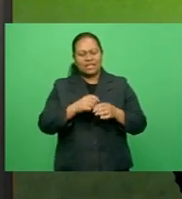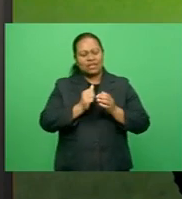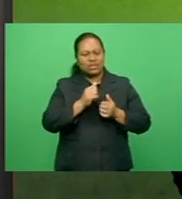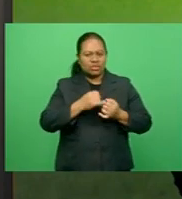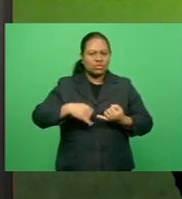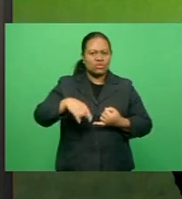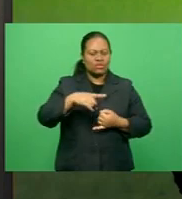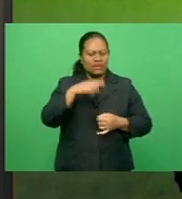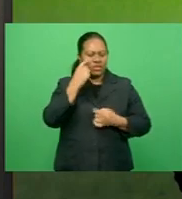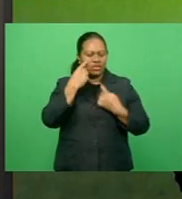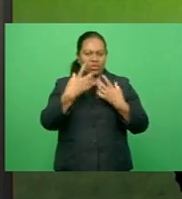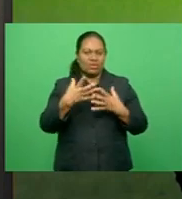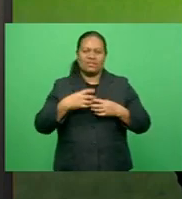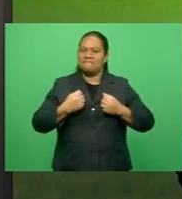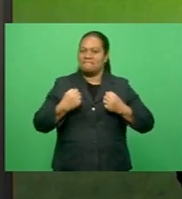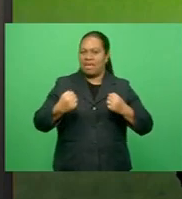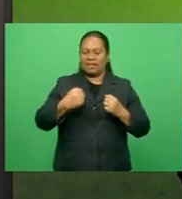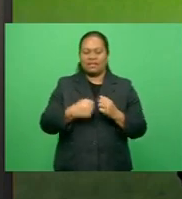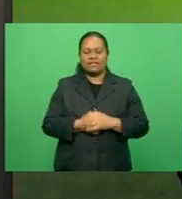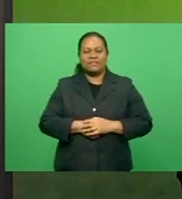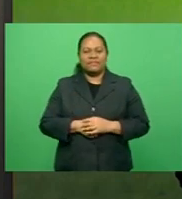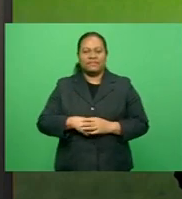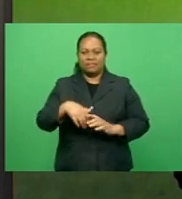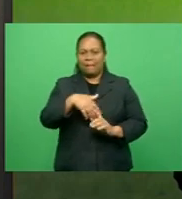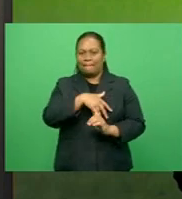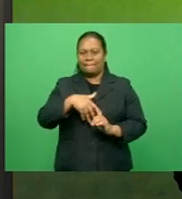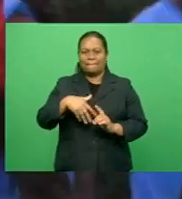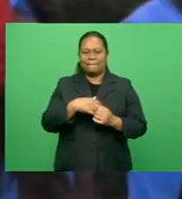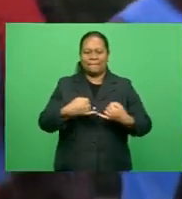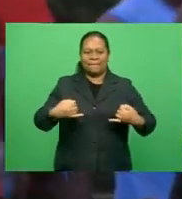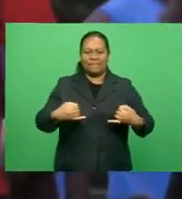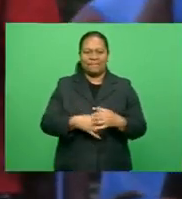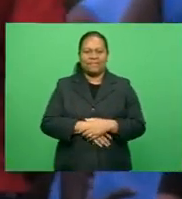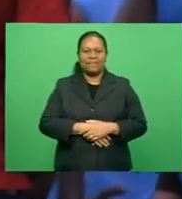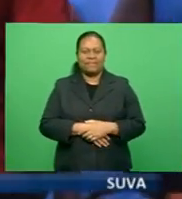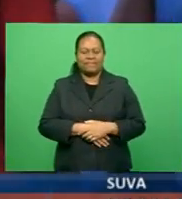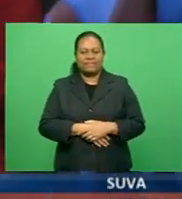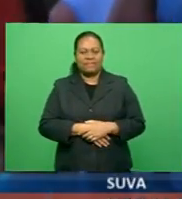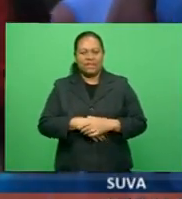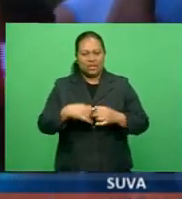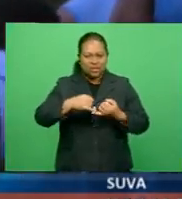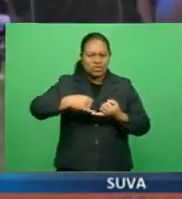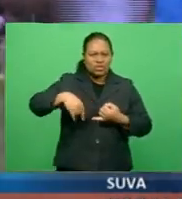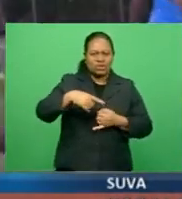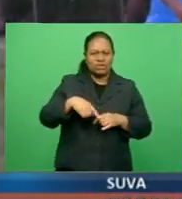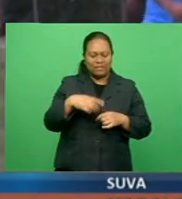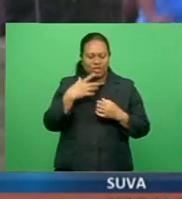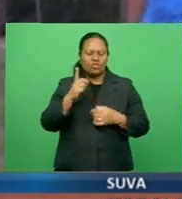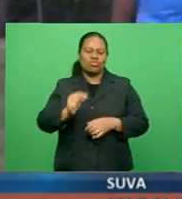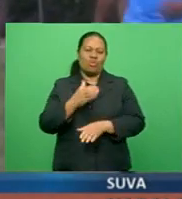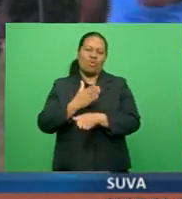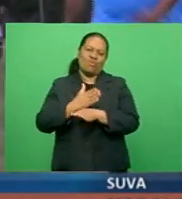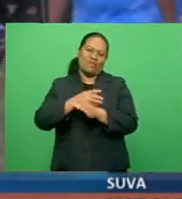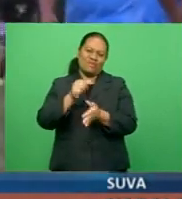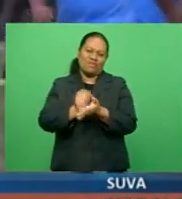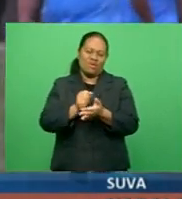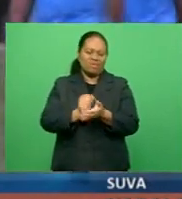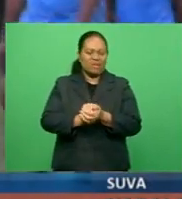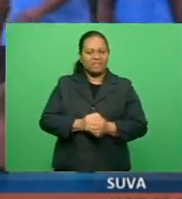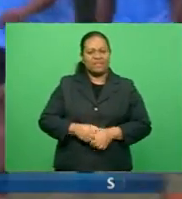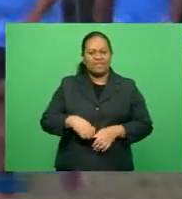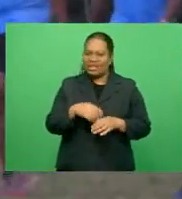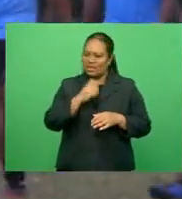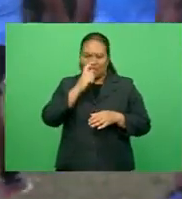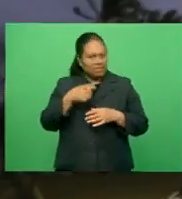be fielding a strong backline. Carleni Tavi has more. Suva have done their homework and will not be taking